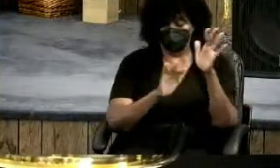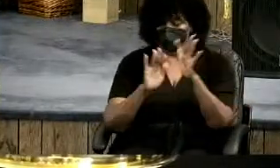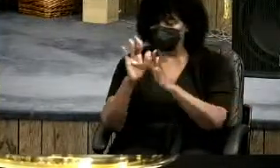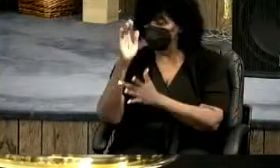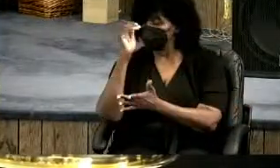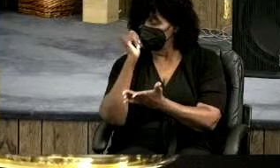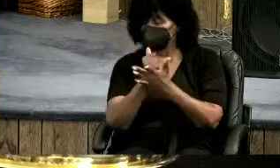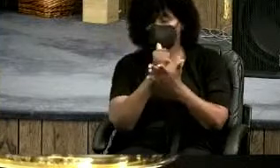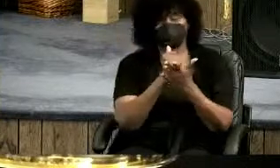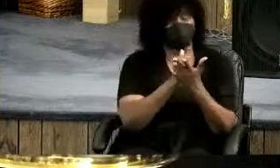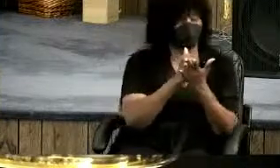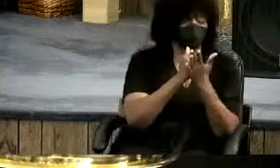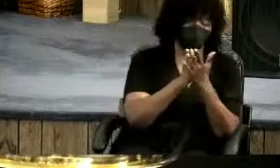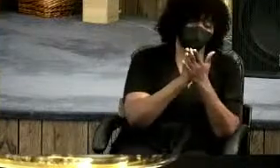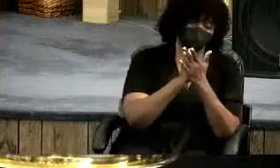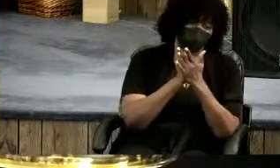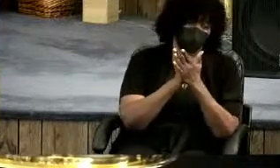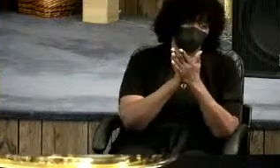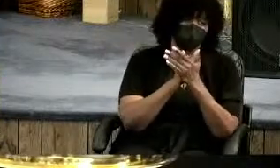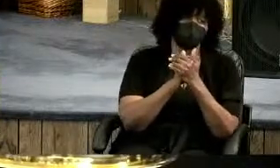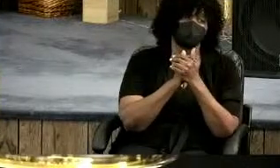amen. Amen. Amen.